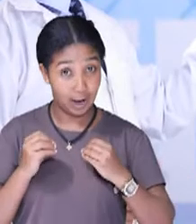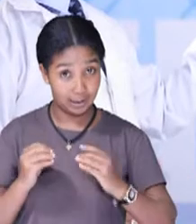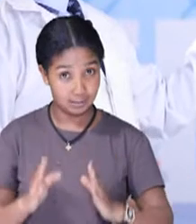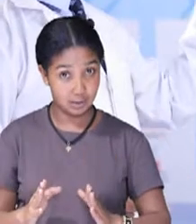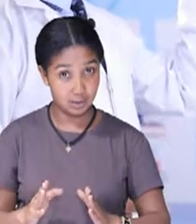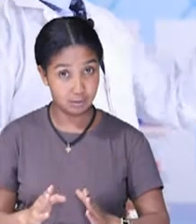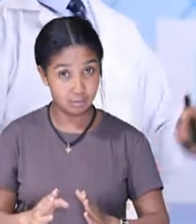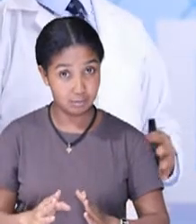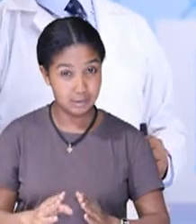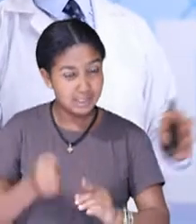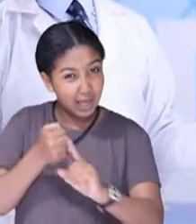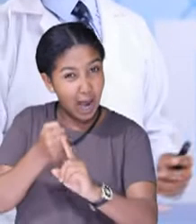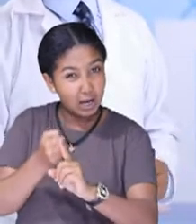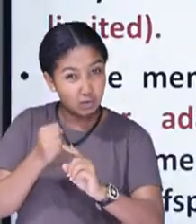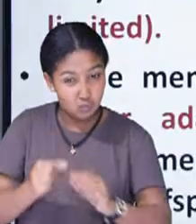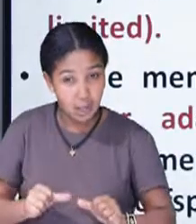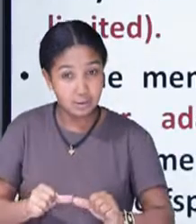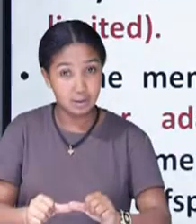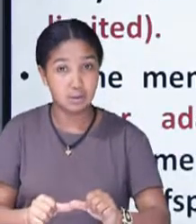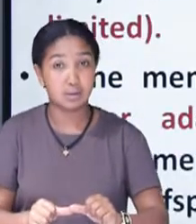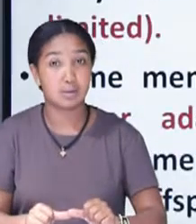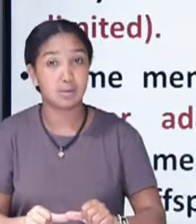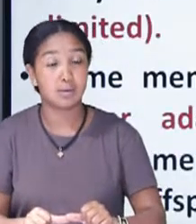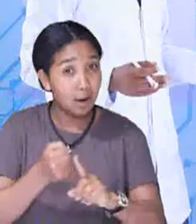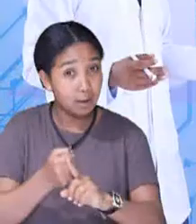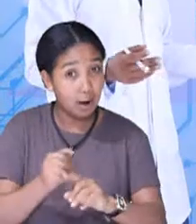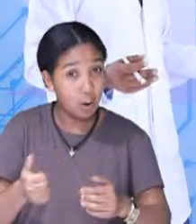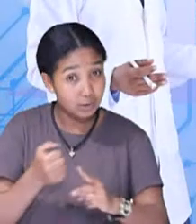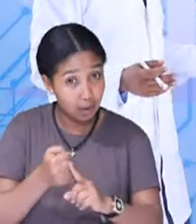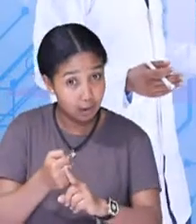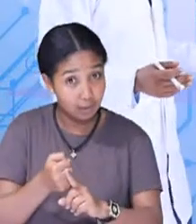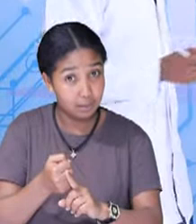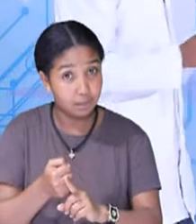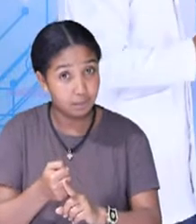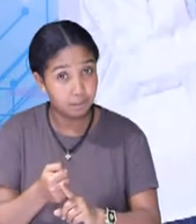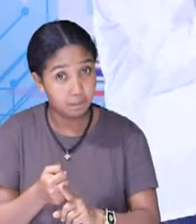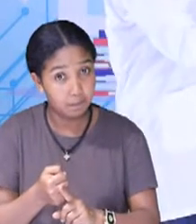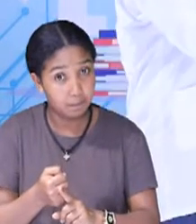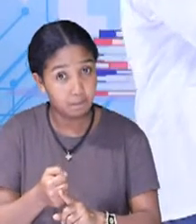organisms struggle to exist. How they struggle?